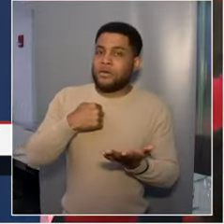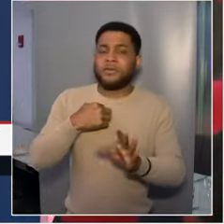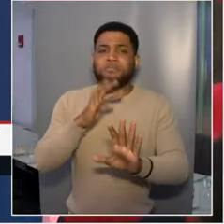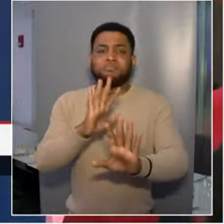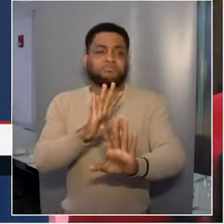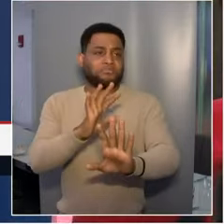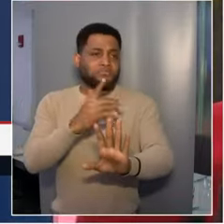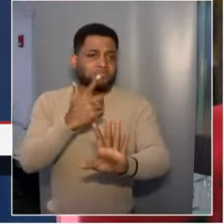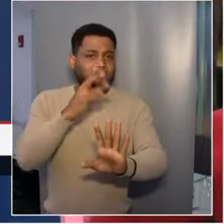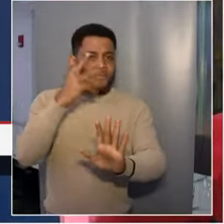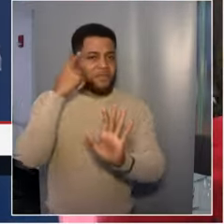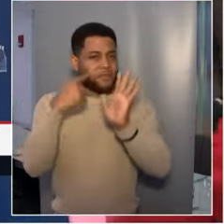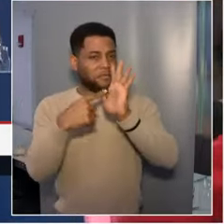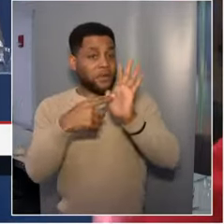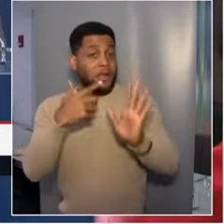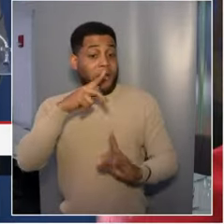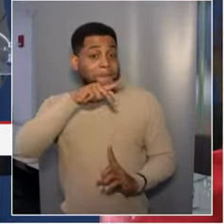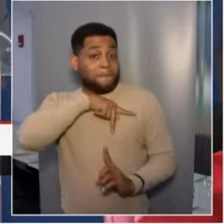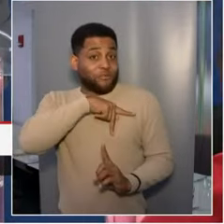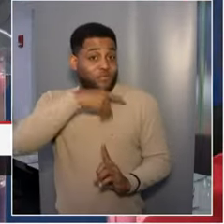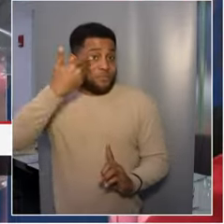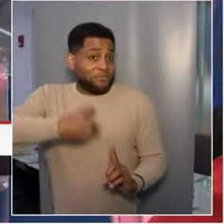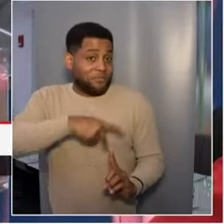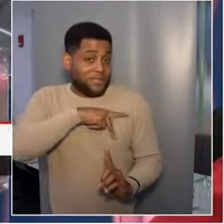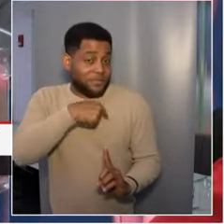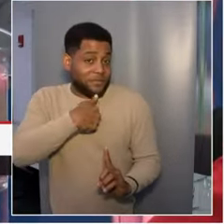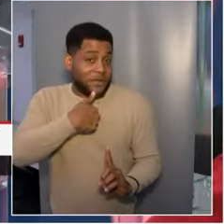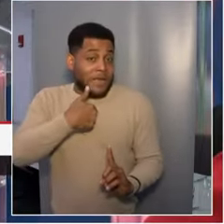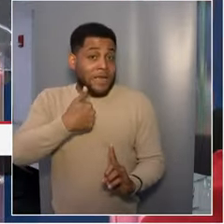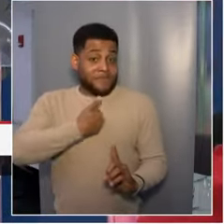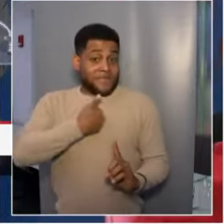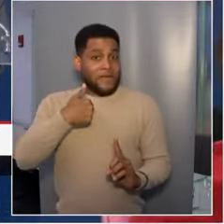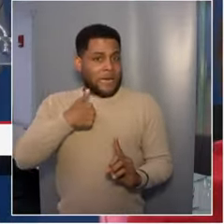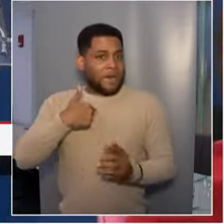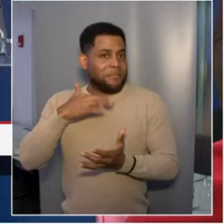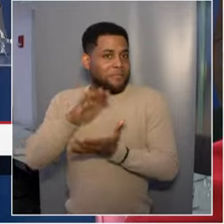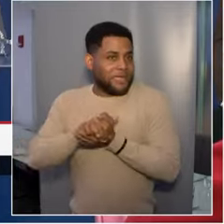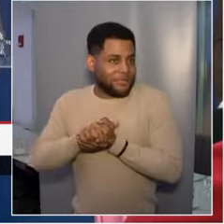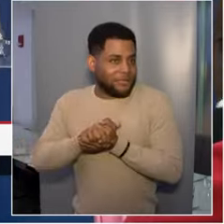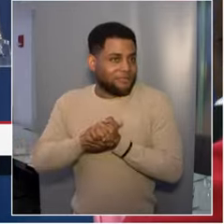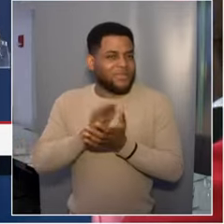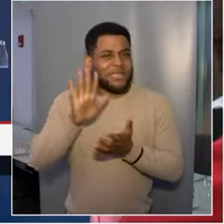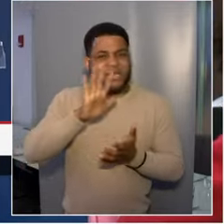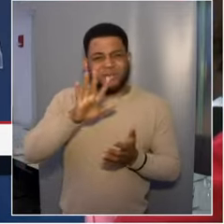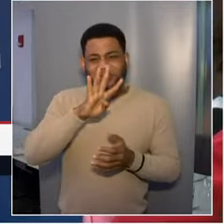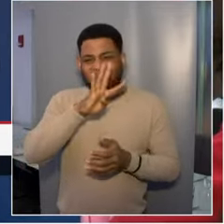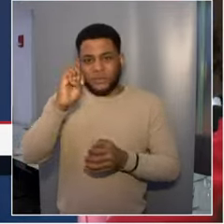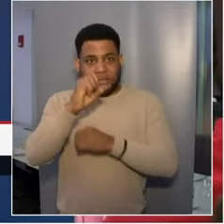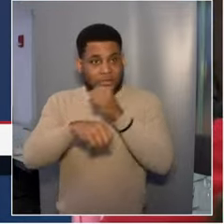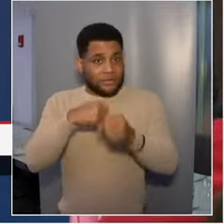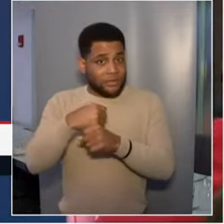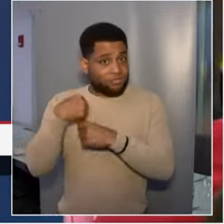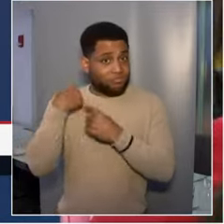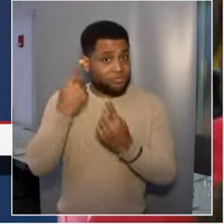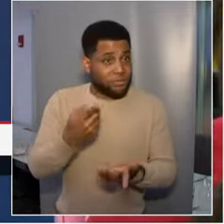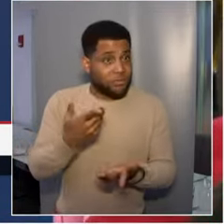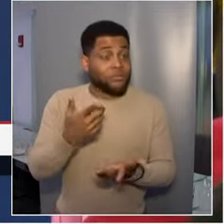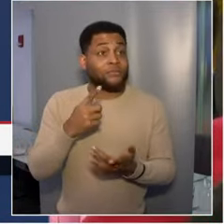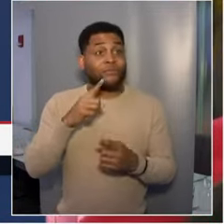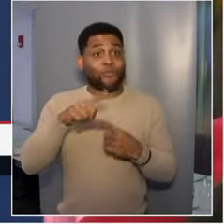married forever, for almost 40 years. And, you know, when the mayor and Phil and everyone was talking to us, they